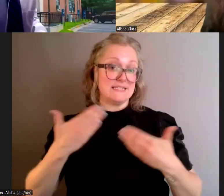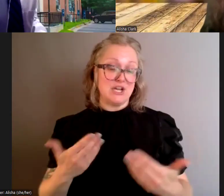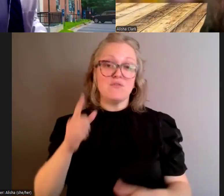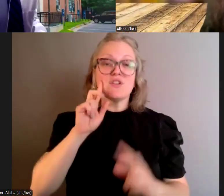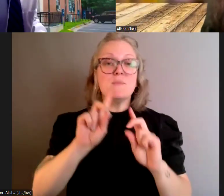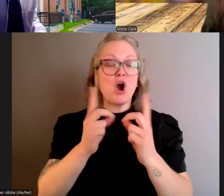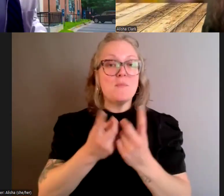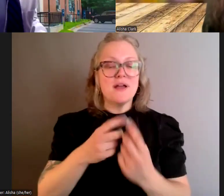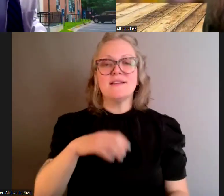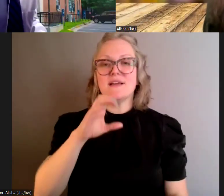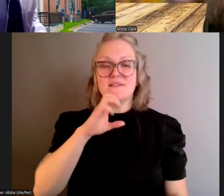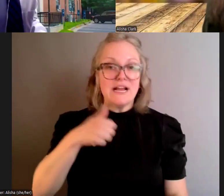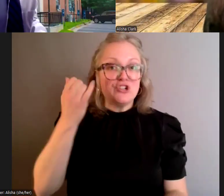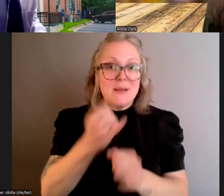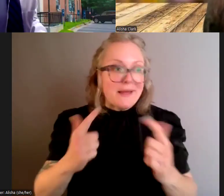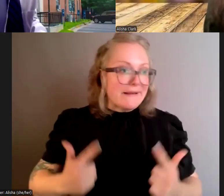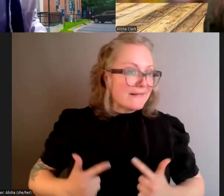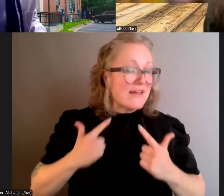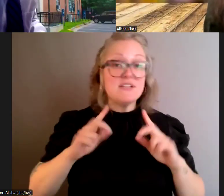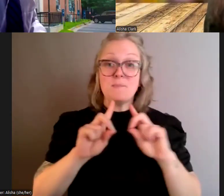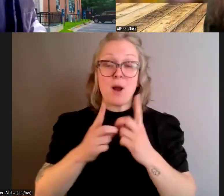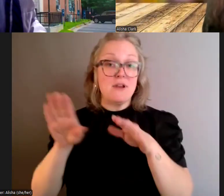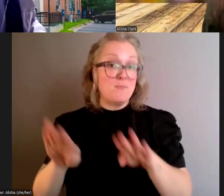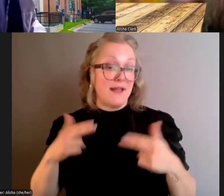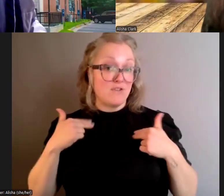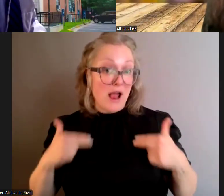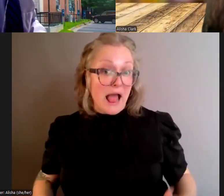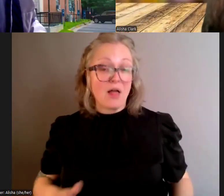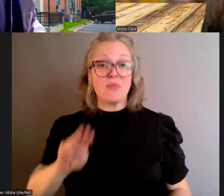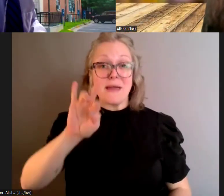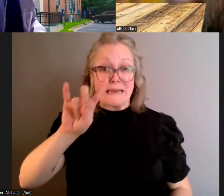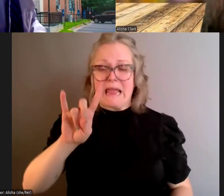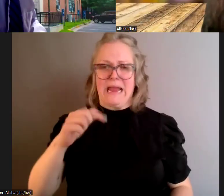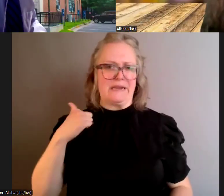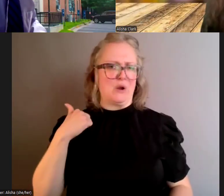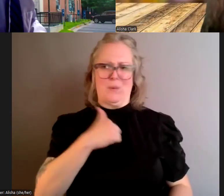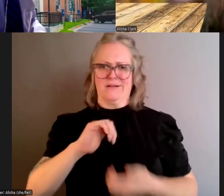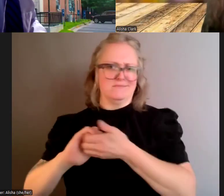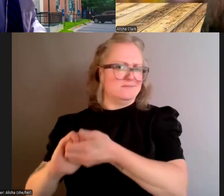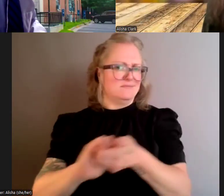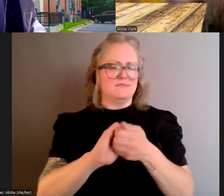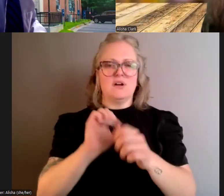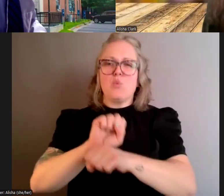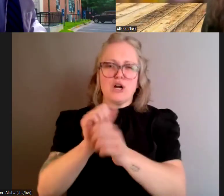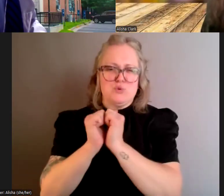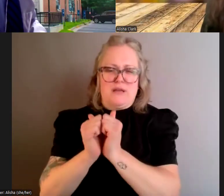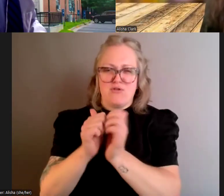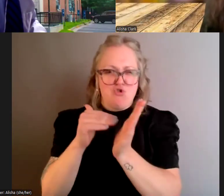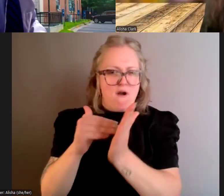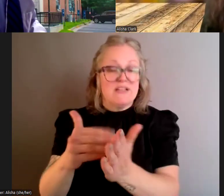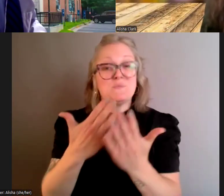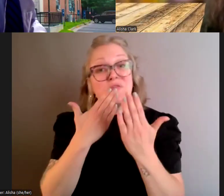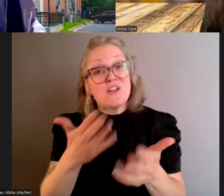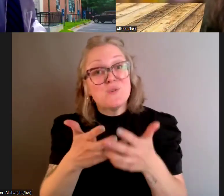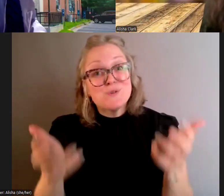Living, Department for Behavioral Health, and Medicaid, we work together very, very closely. So thank you all so